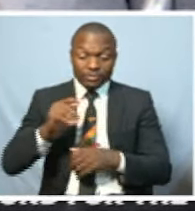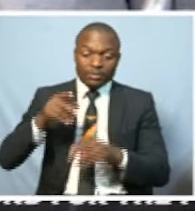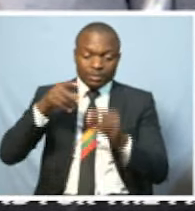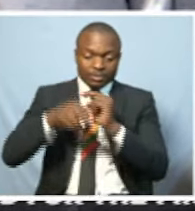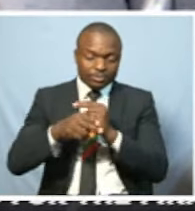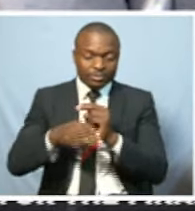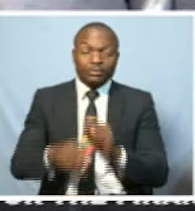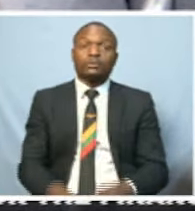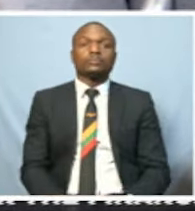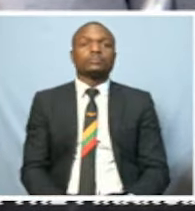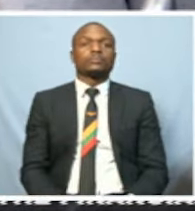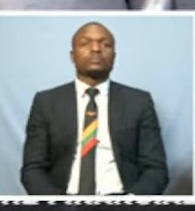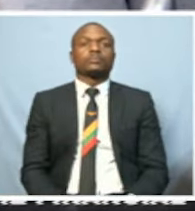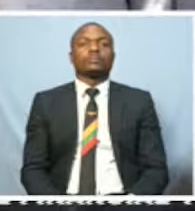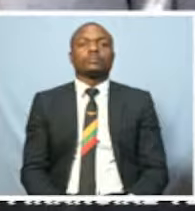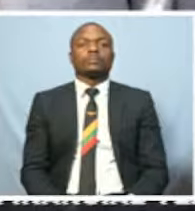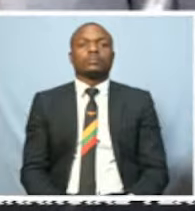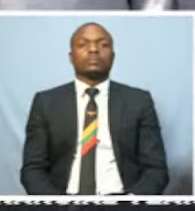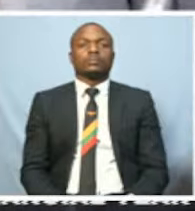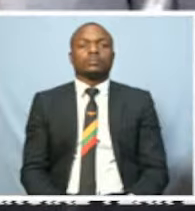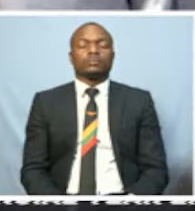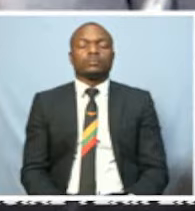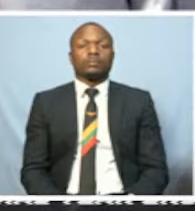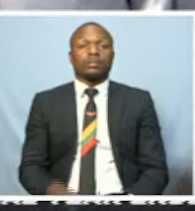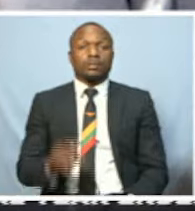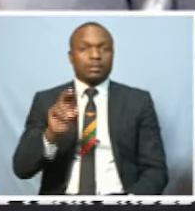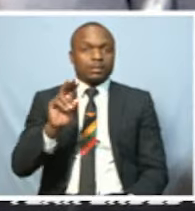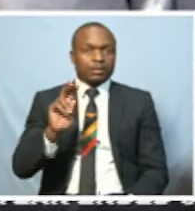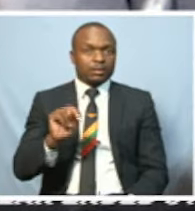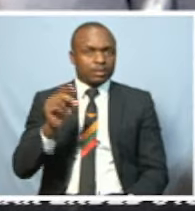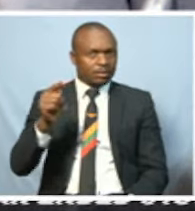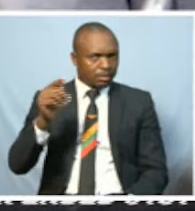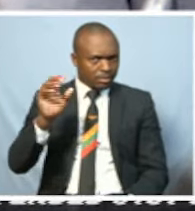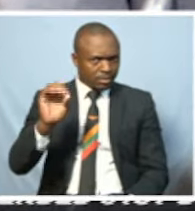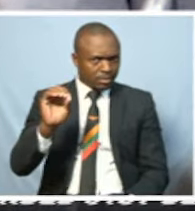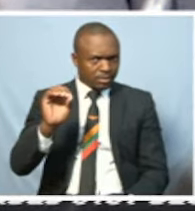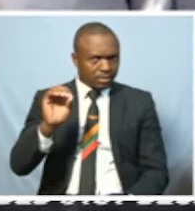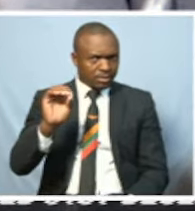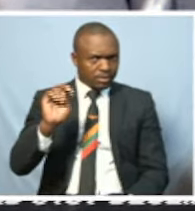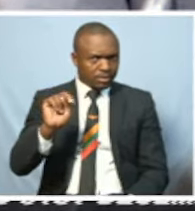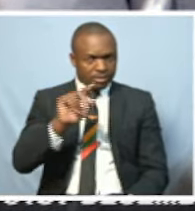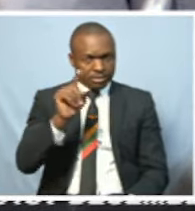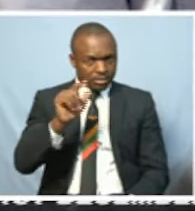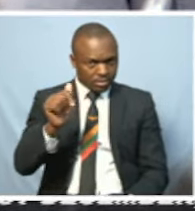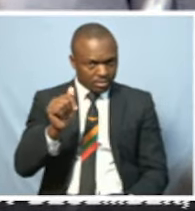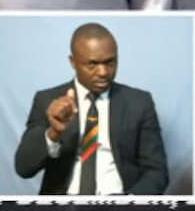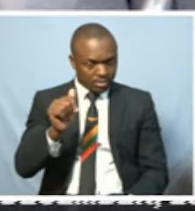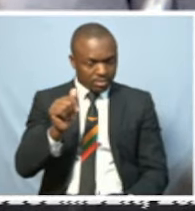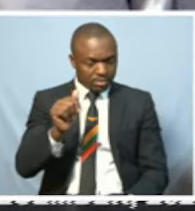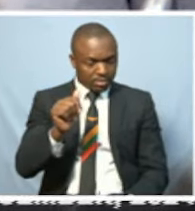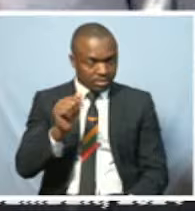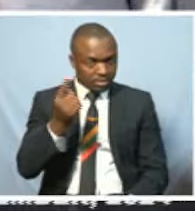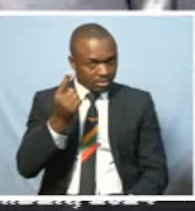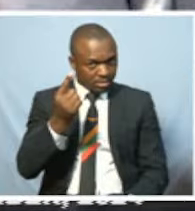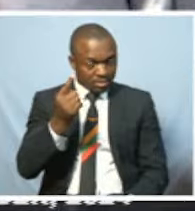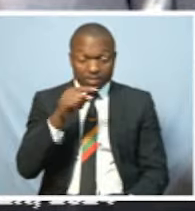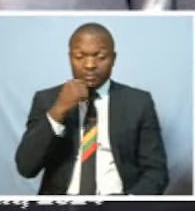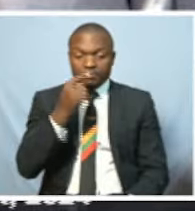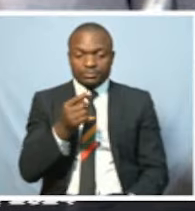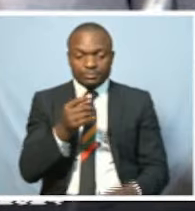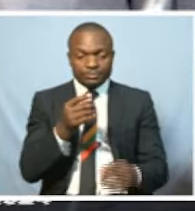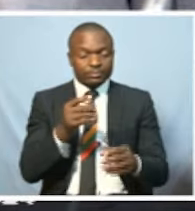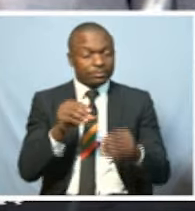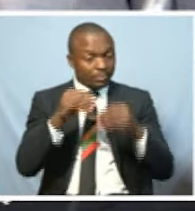And then the one for Mungoza, the one they are saying that the funds were allocated to the staff